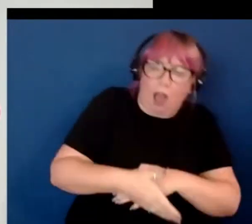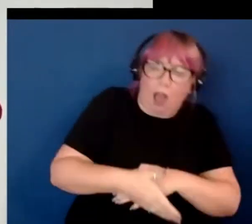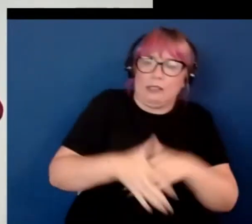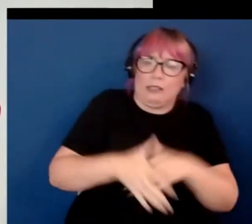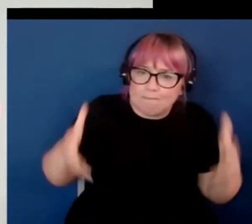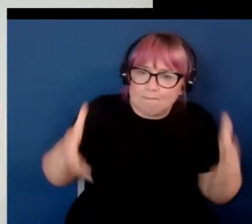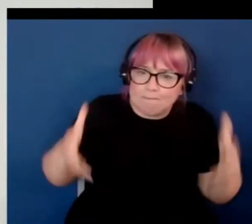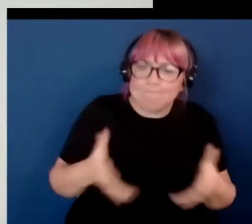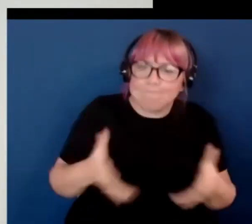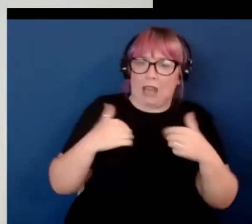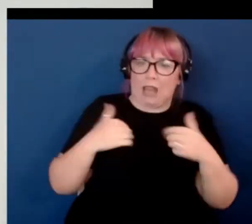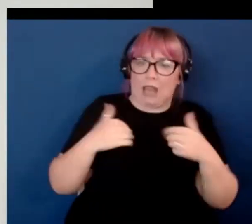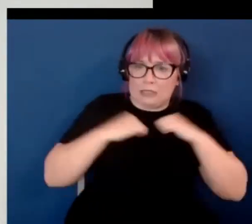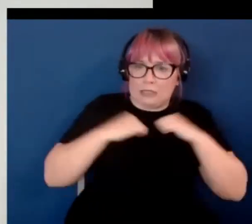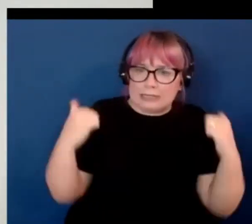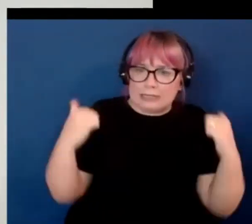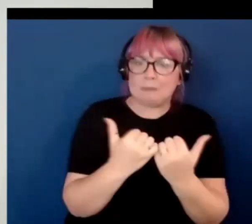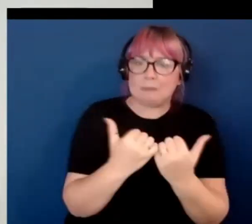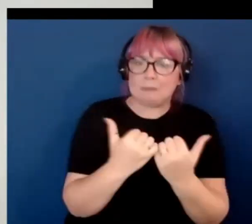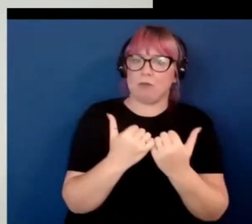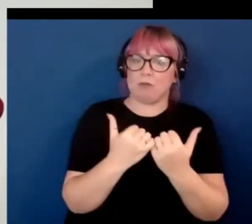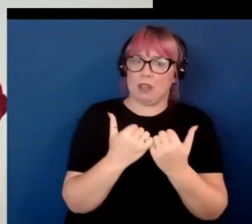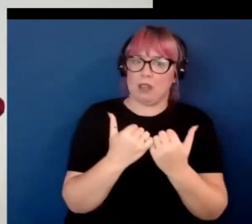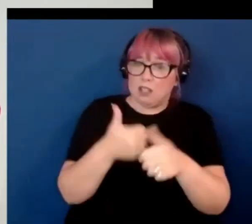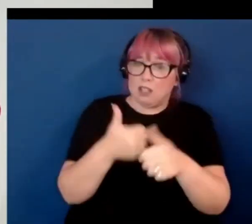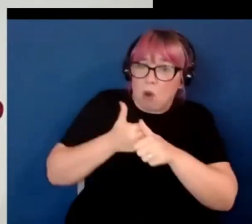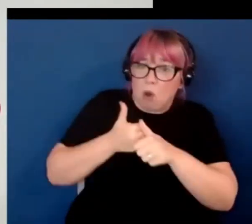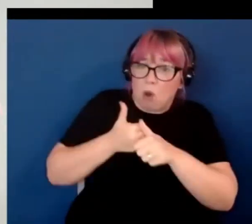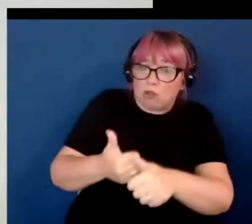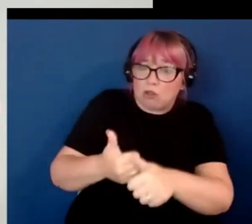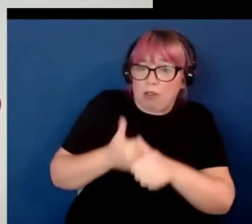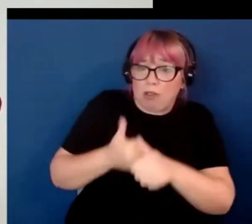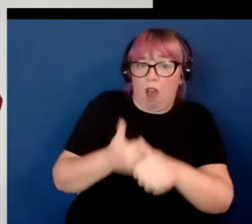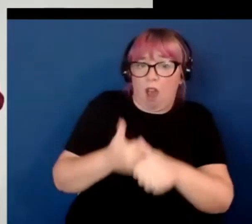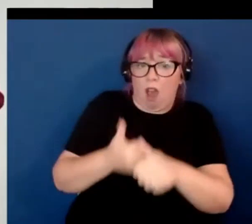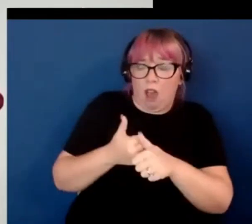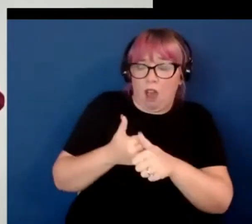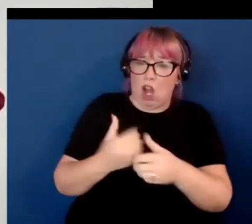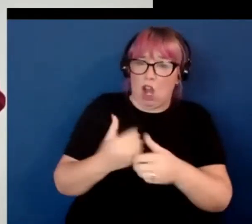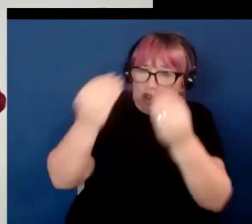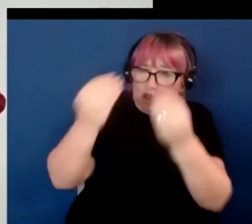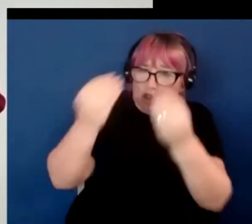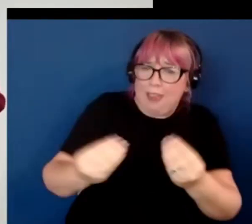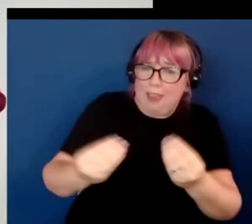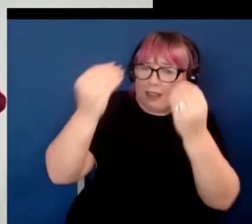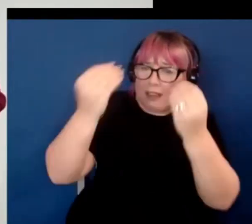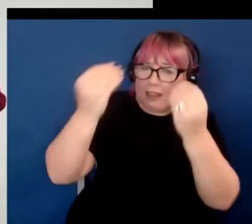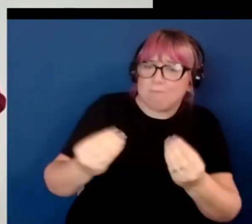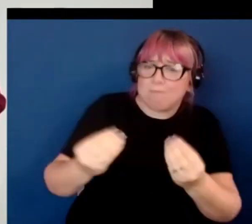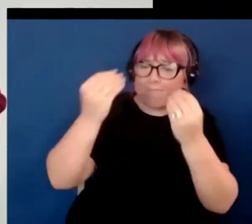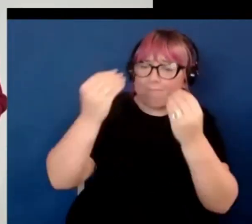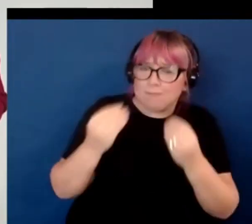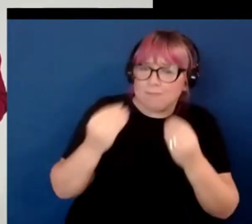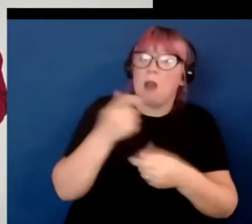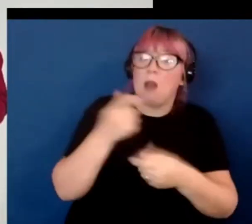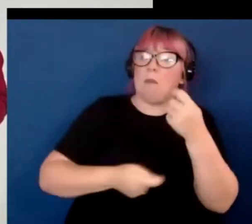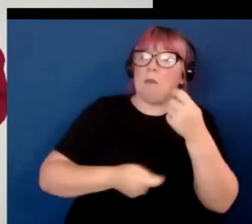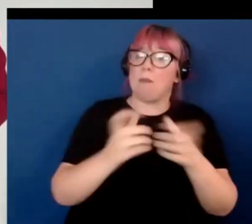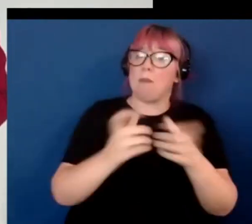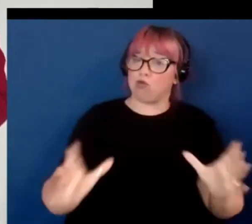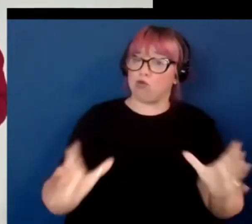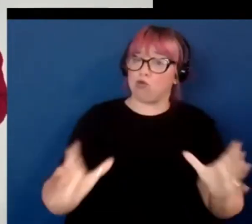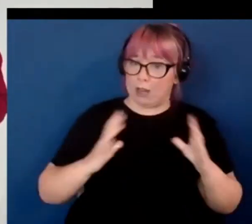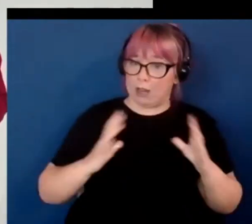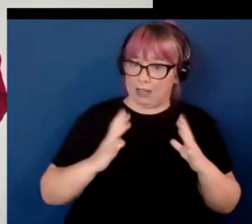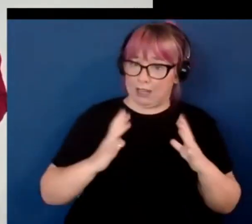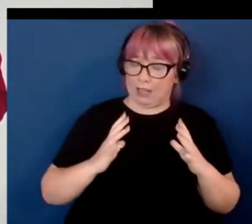other better, bring forward new people and train harder together to be ready for the serious and important work of having and